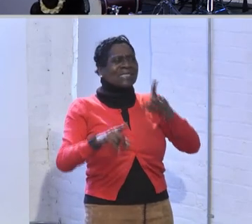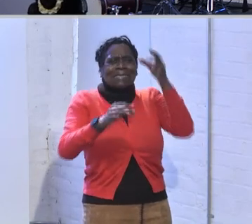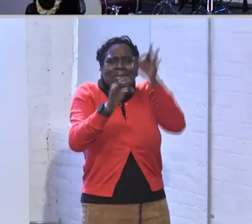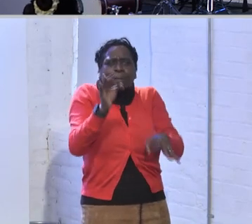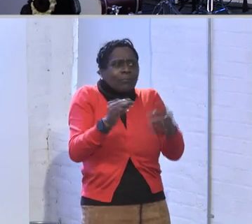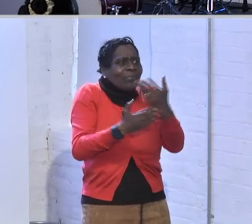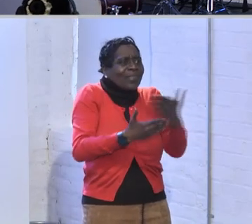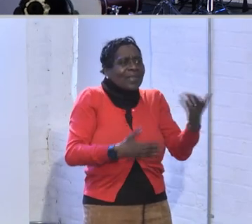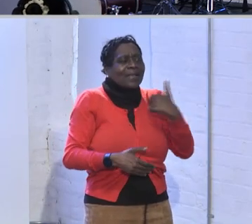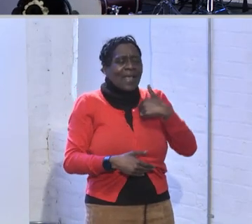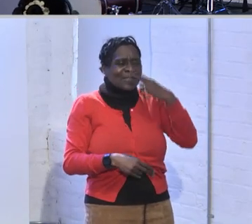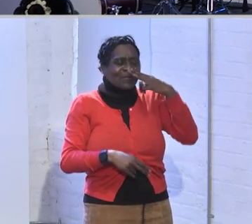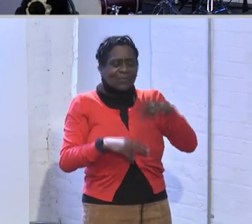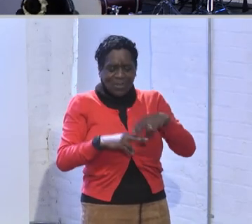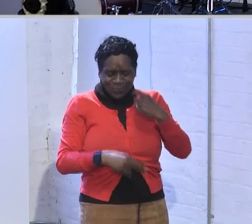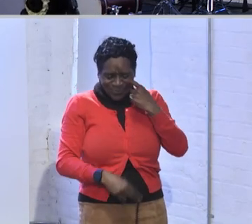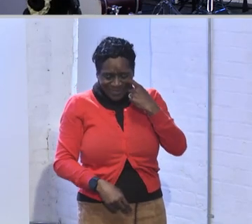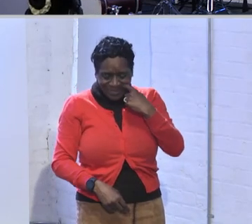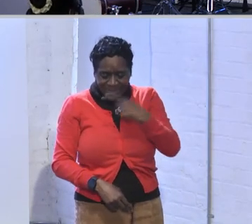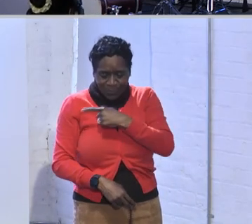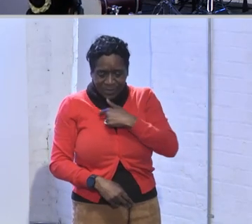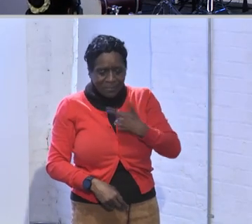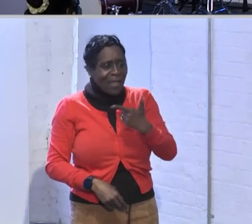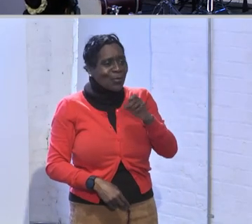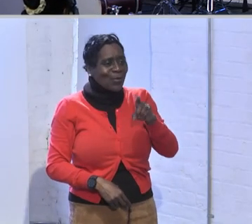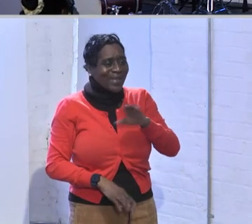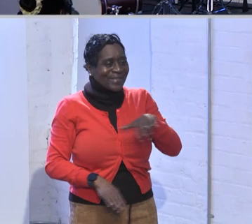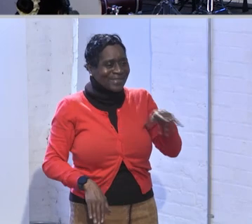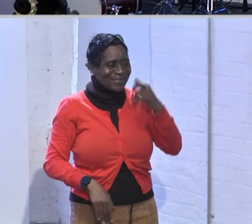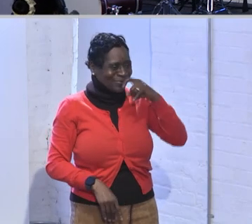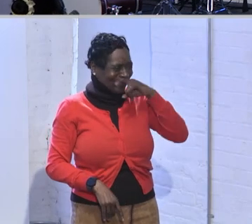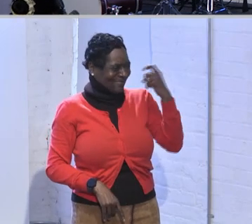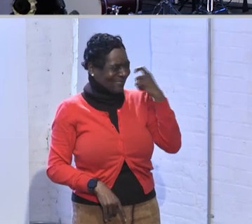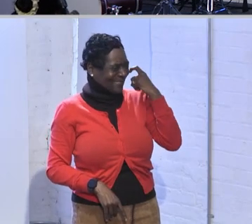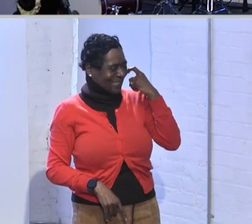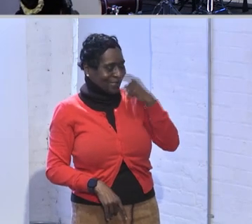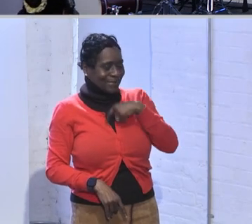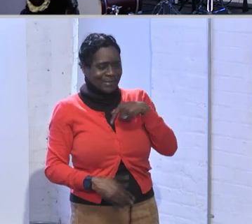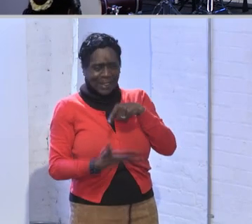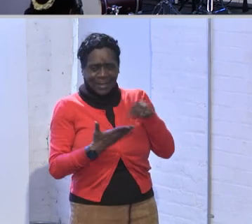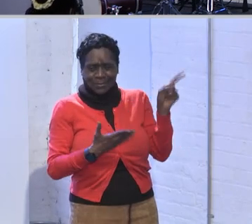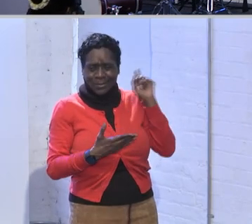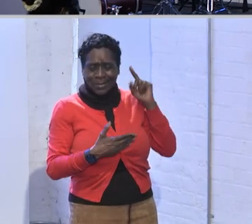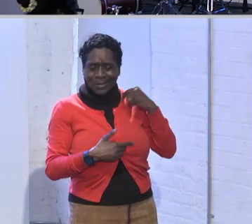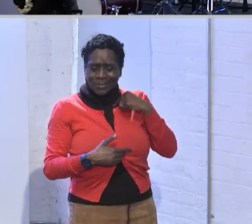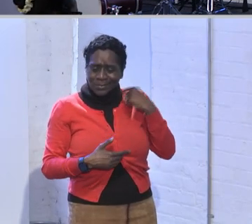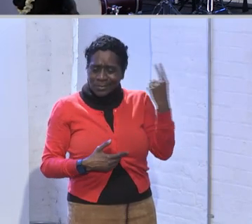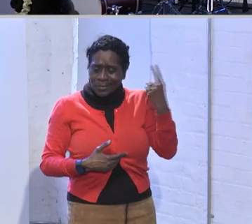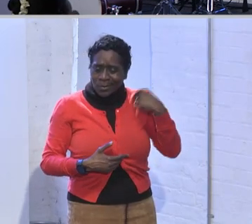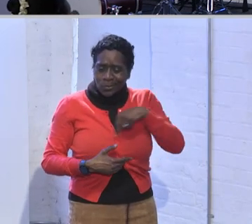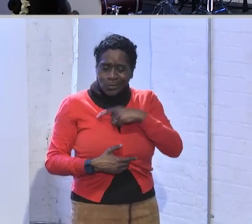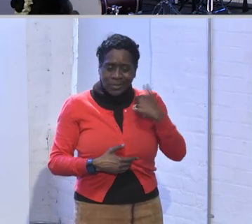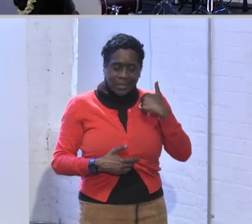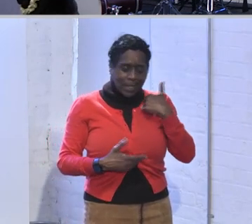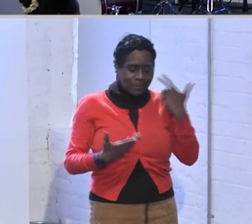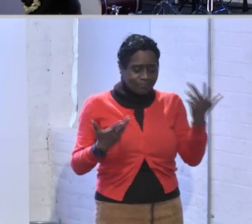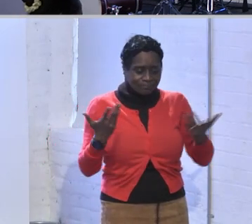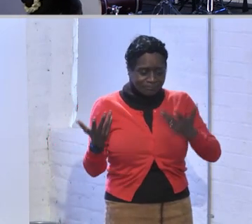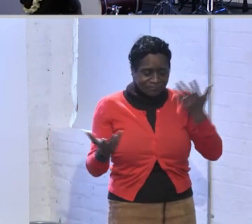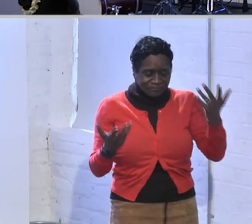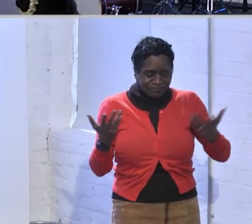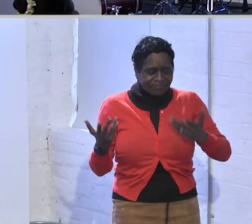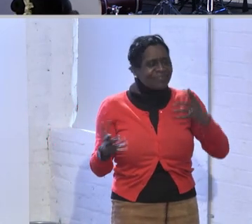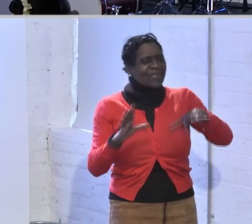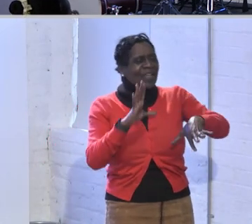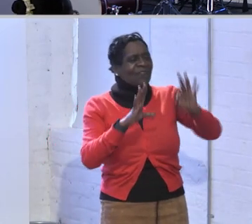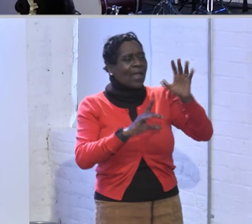things. I had some fun with my grandkids this last week. And somehow we got onto... I